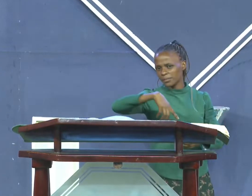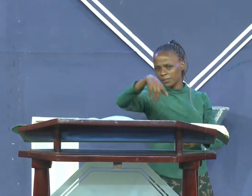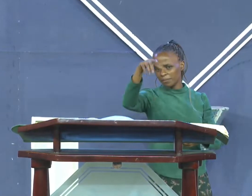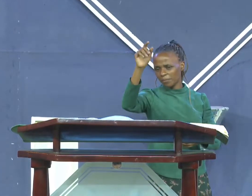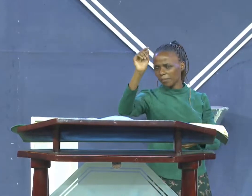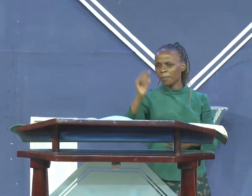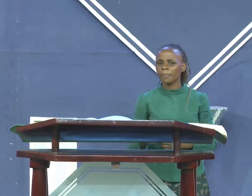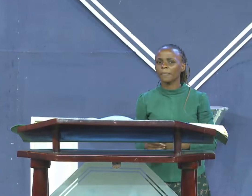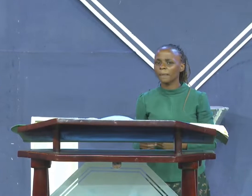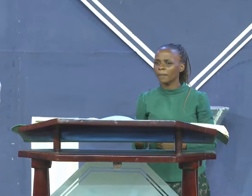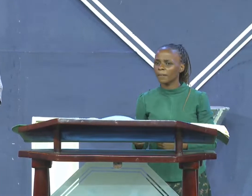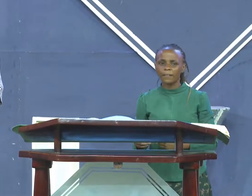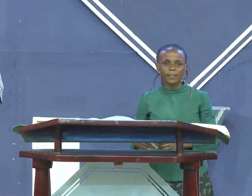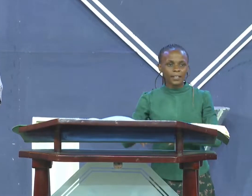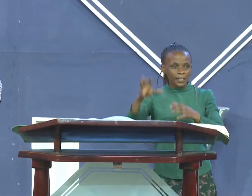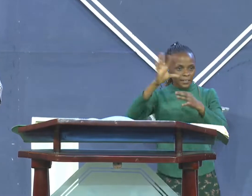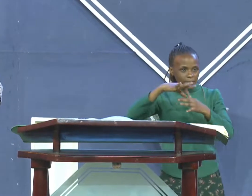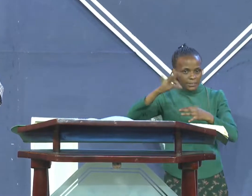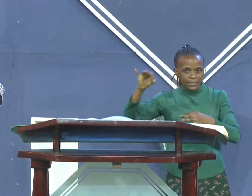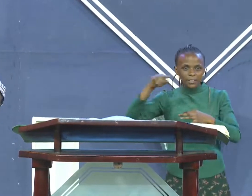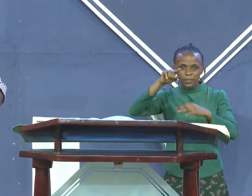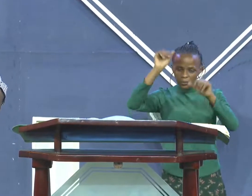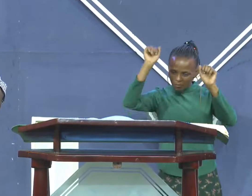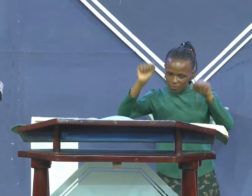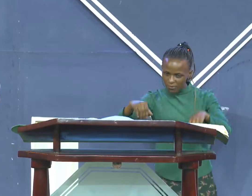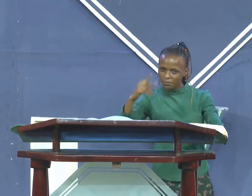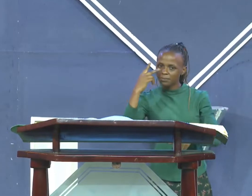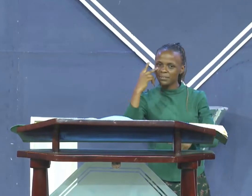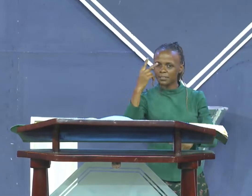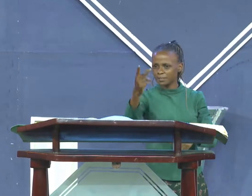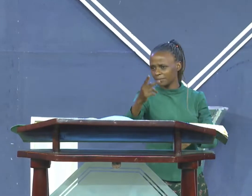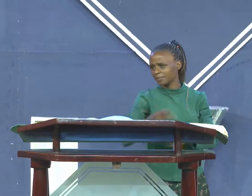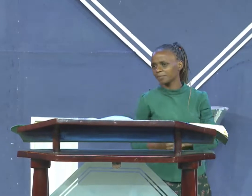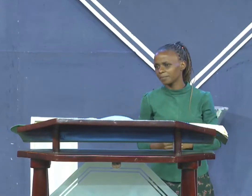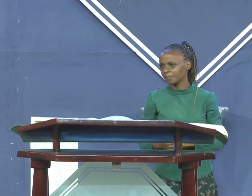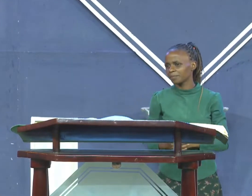are going. Spiritually, you should be able to see.